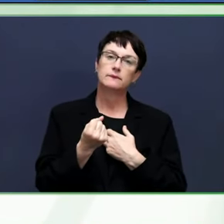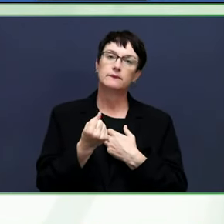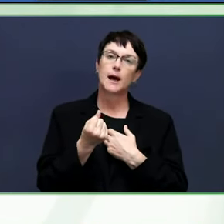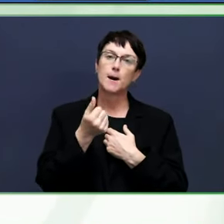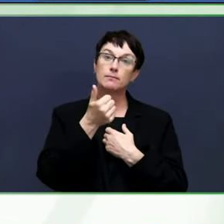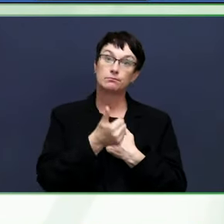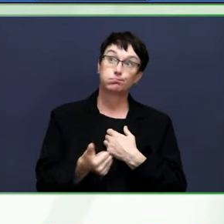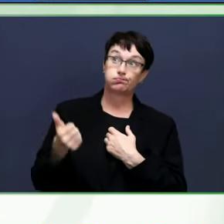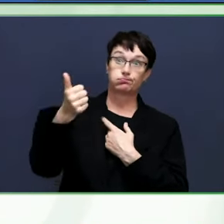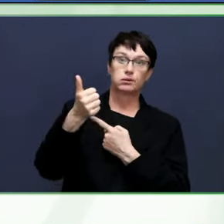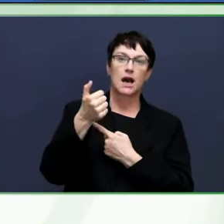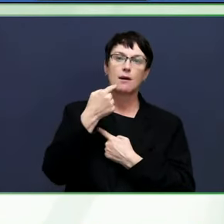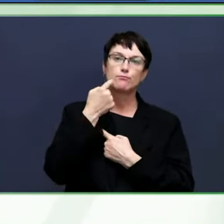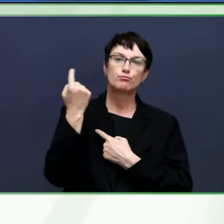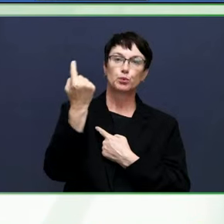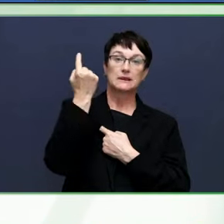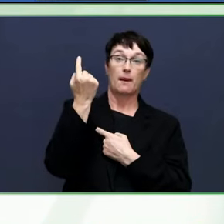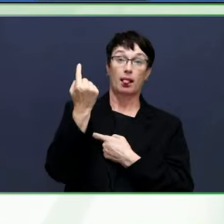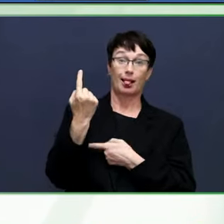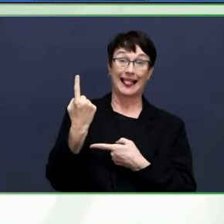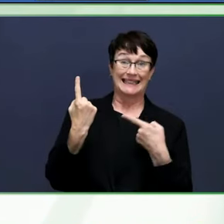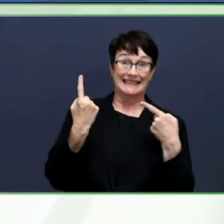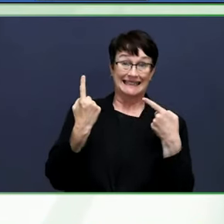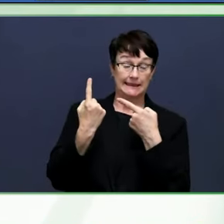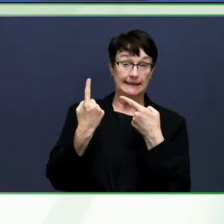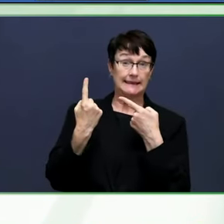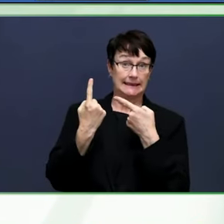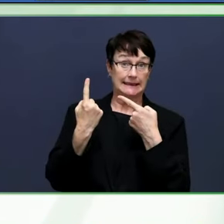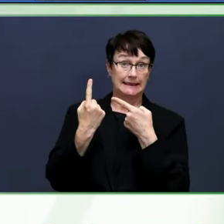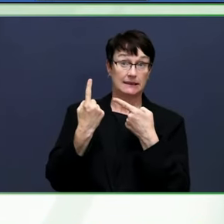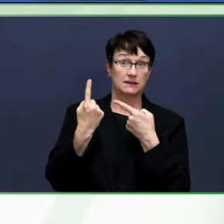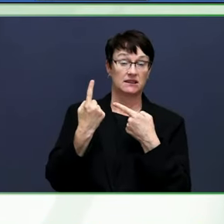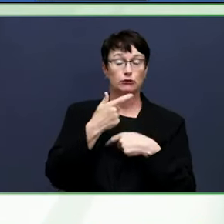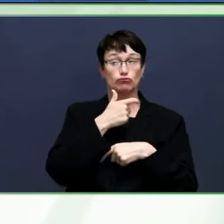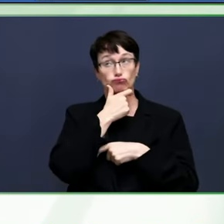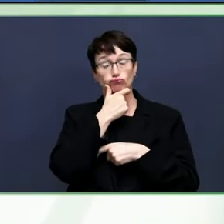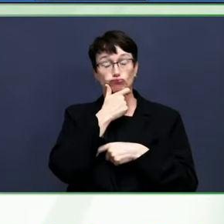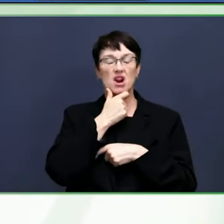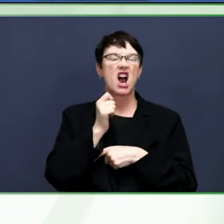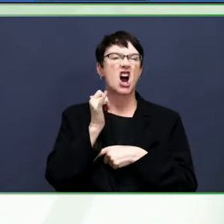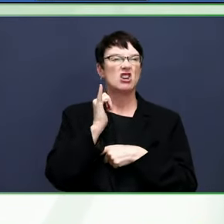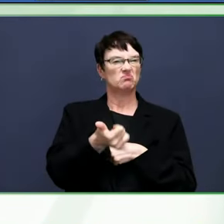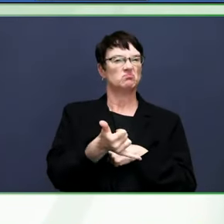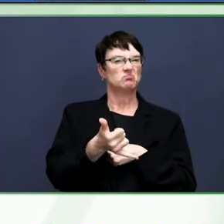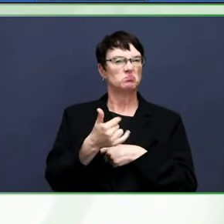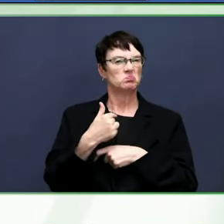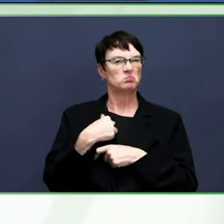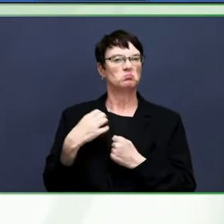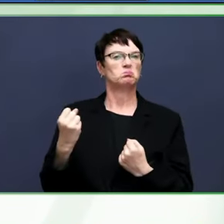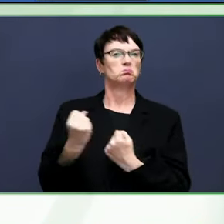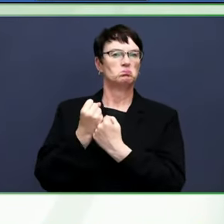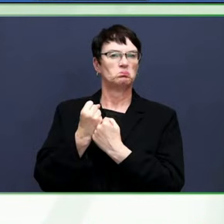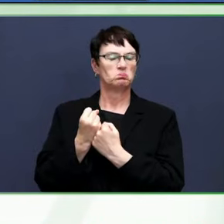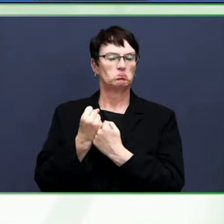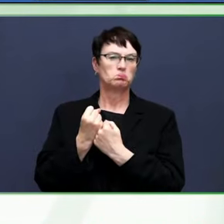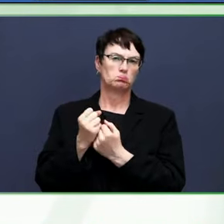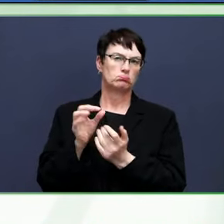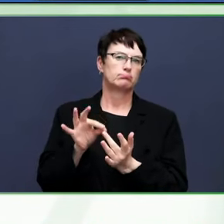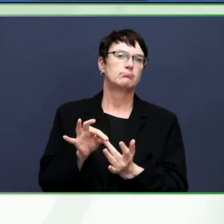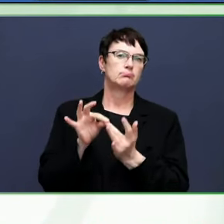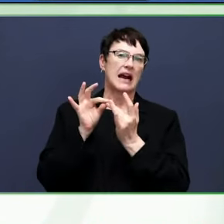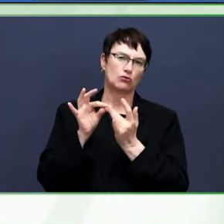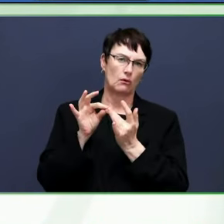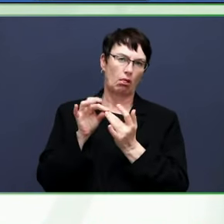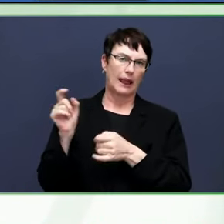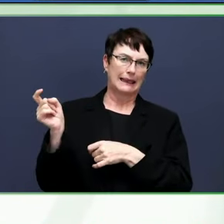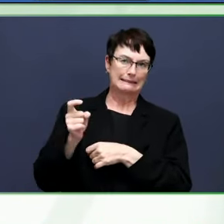lot of accommodations in the classroom, and that's free for the teachers and the special needs teacher to give accommodations. But if we are